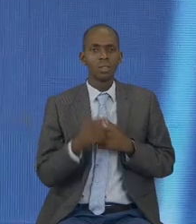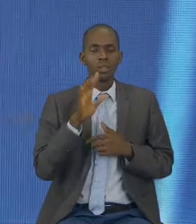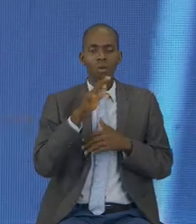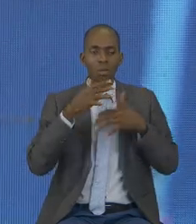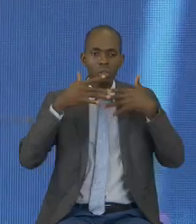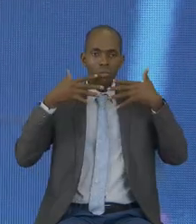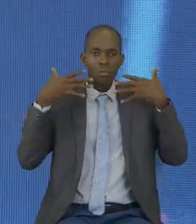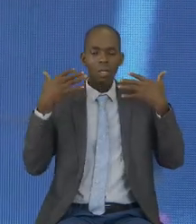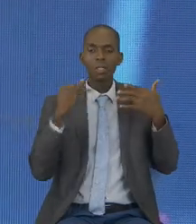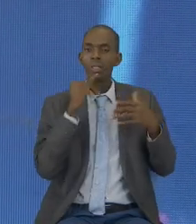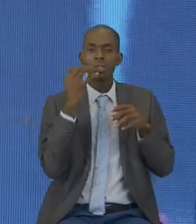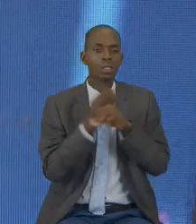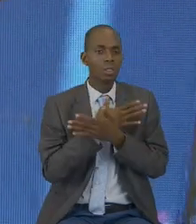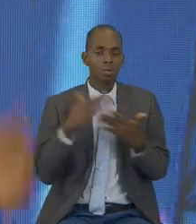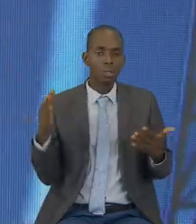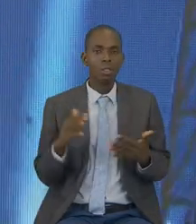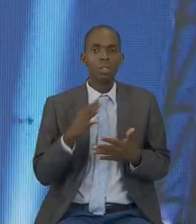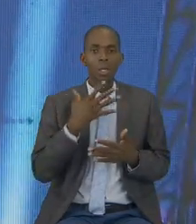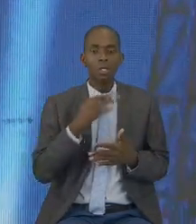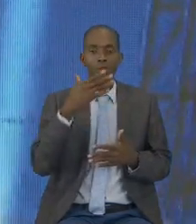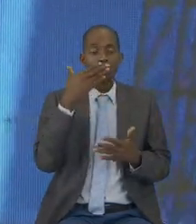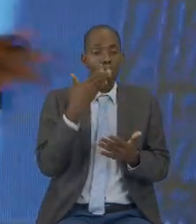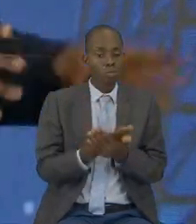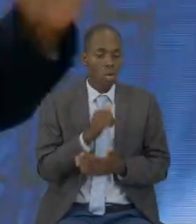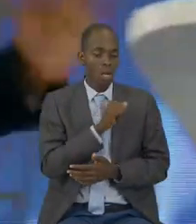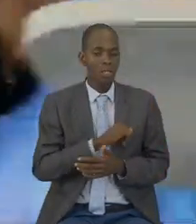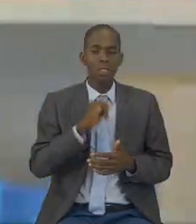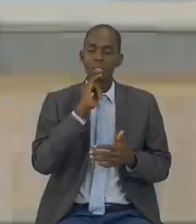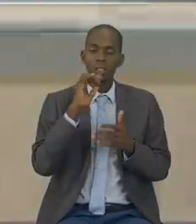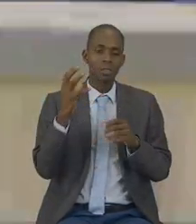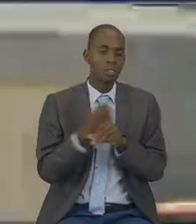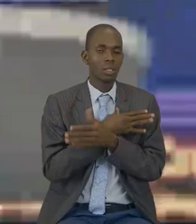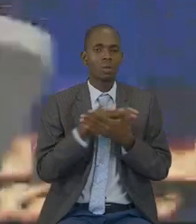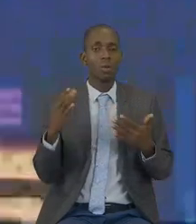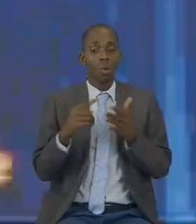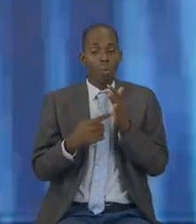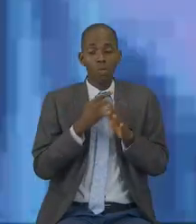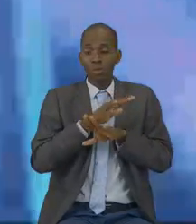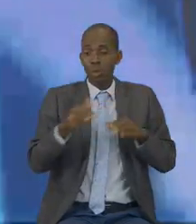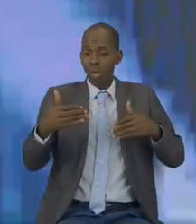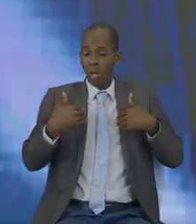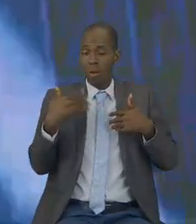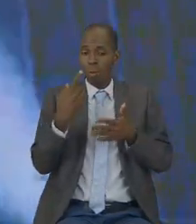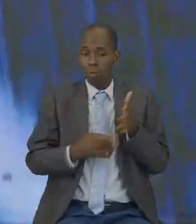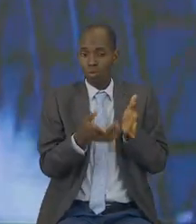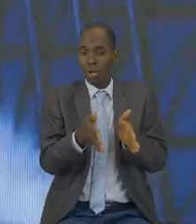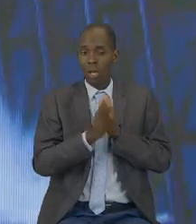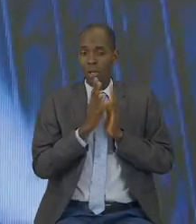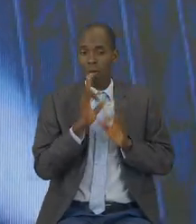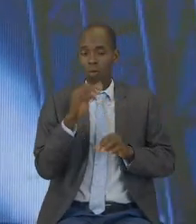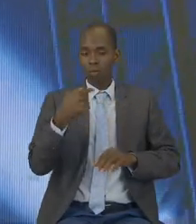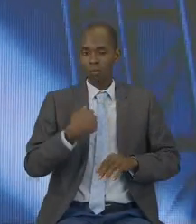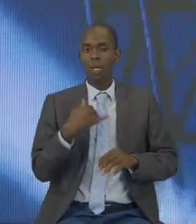smile is gone and your good attitude is gone. Once you don't have this, I see that it's not really